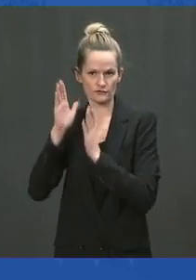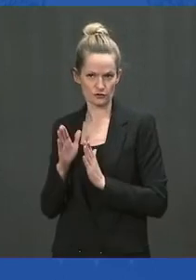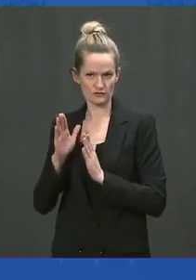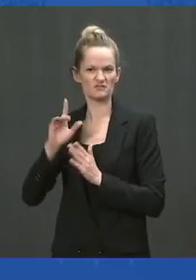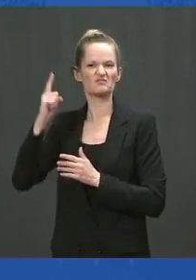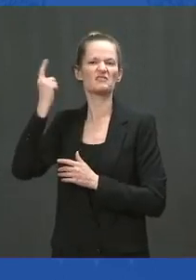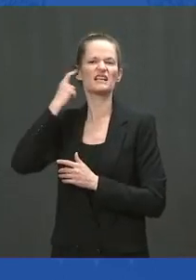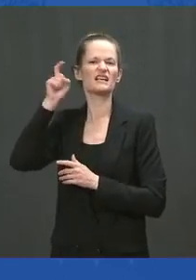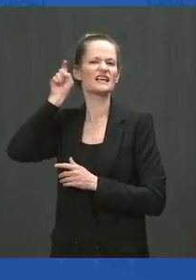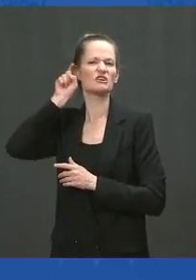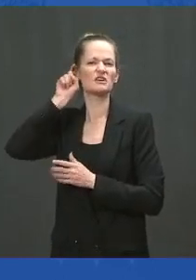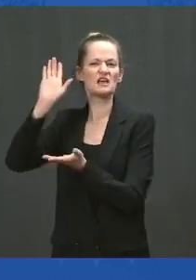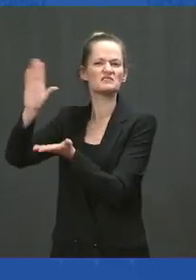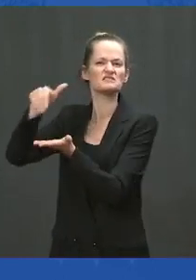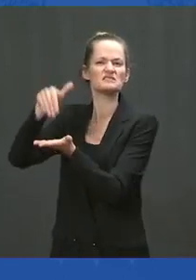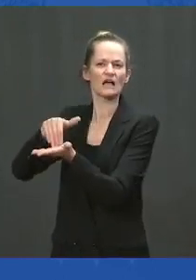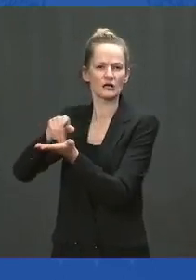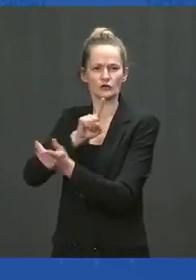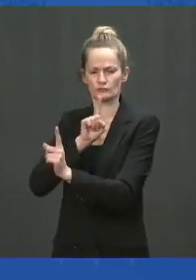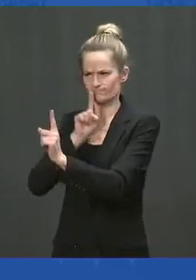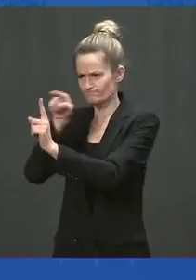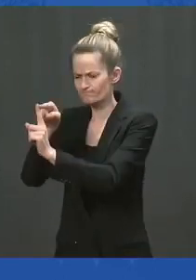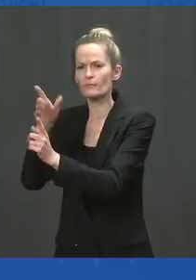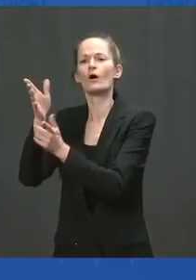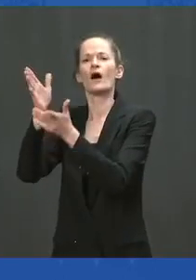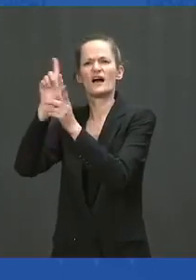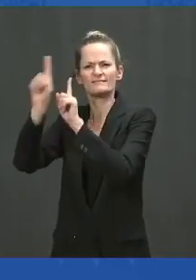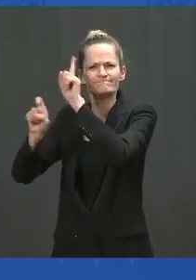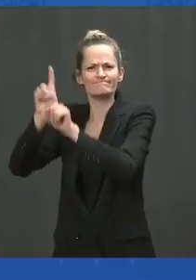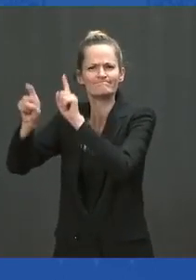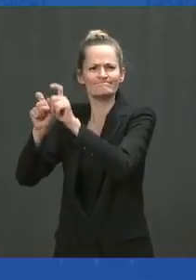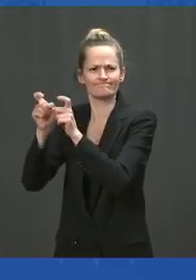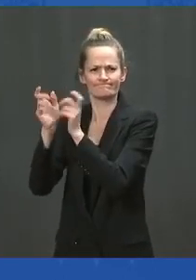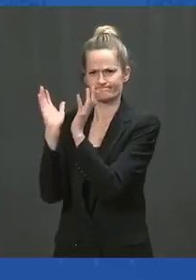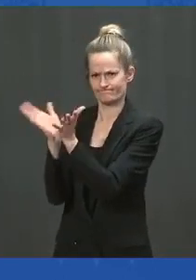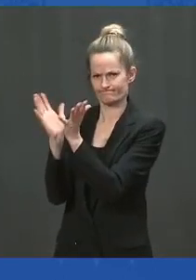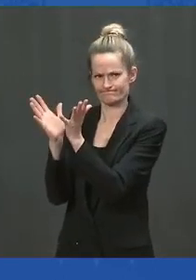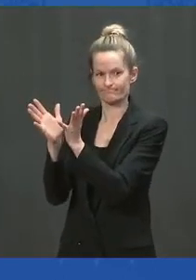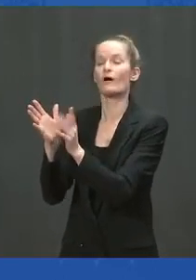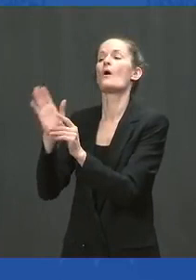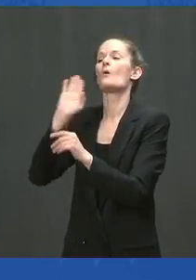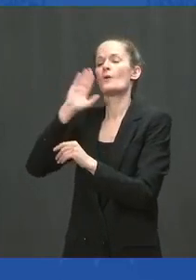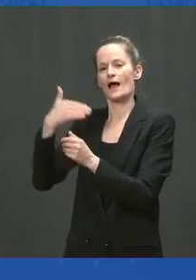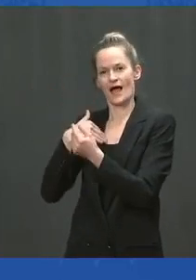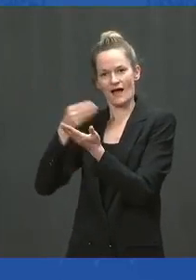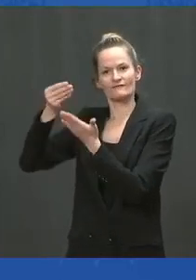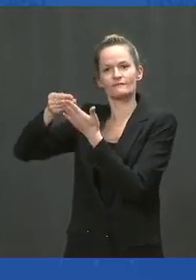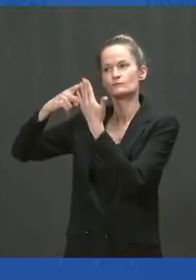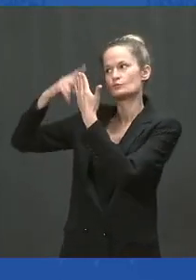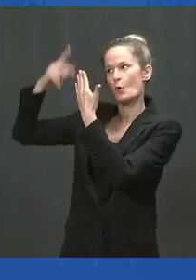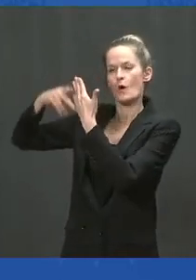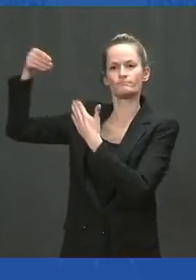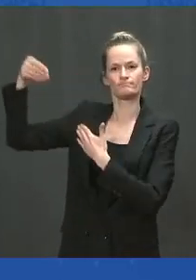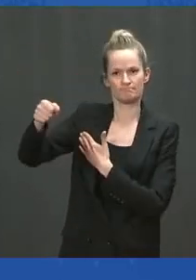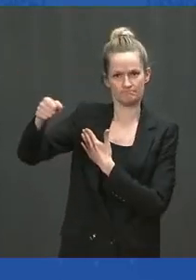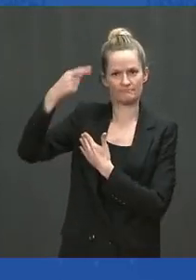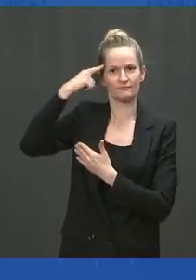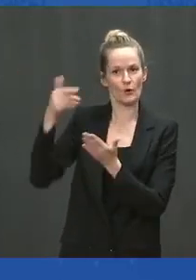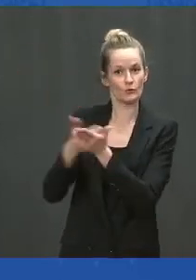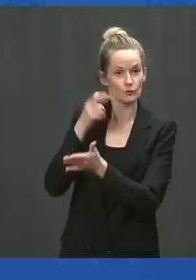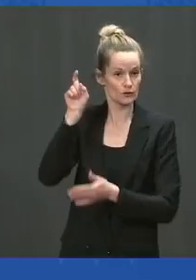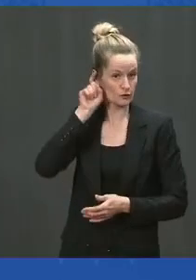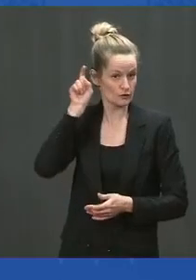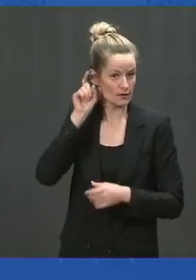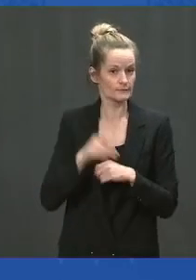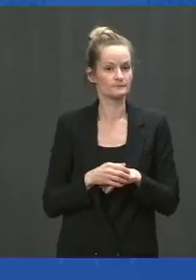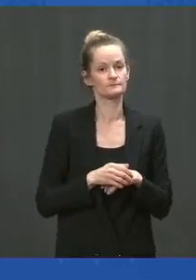it. Forecasters on Wall Street project over the next 10 years, our economy will expand by trillions of